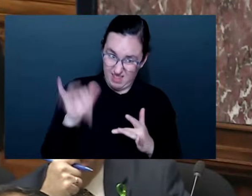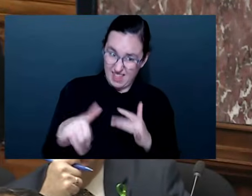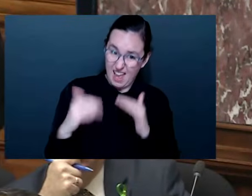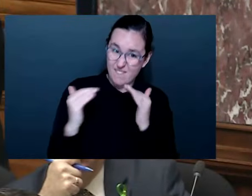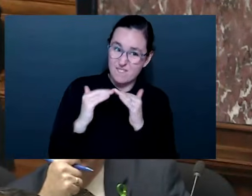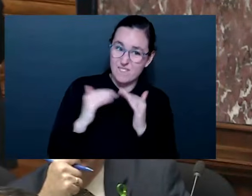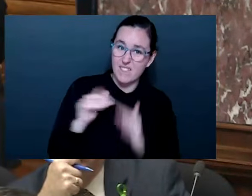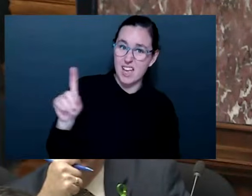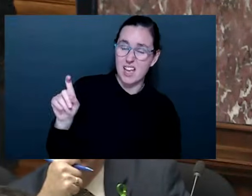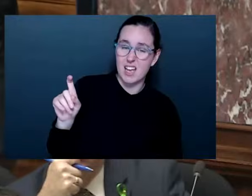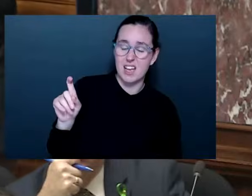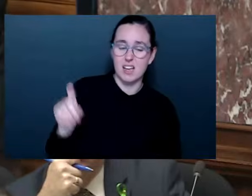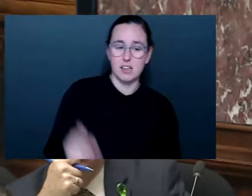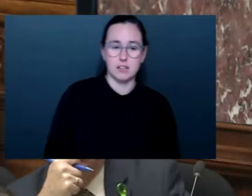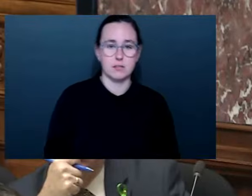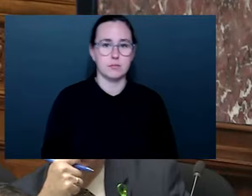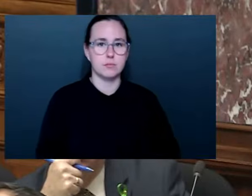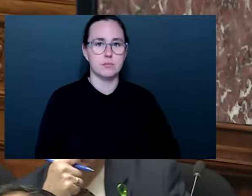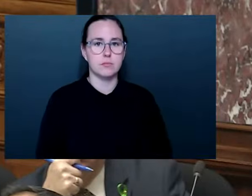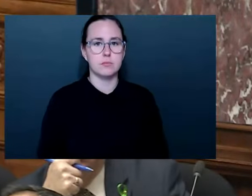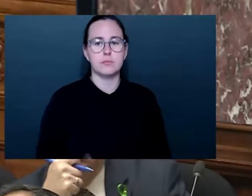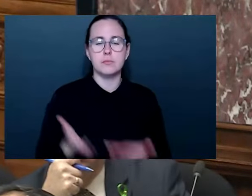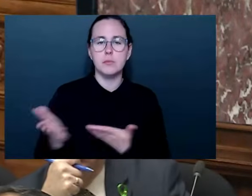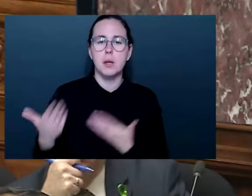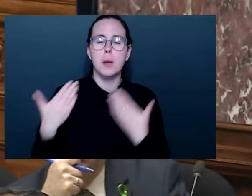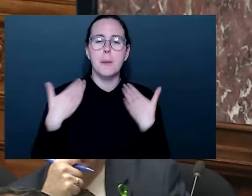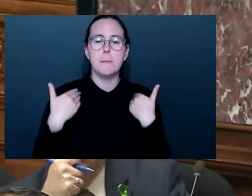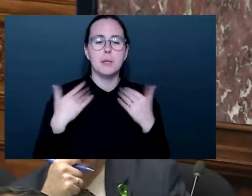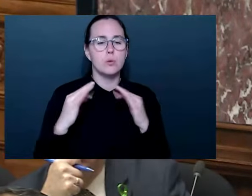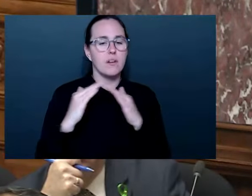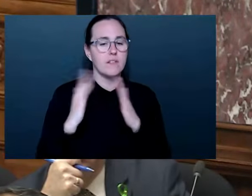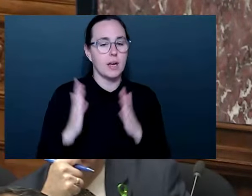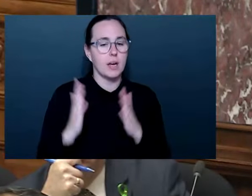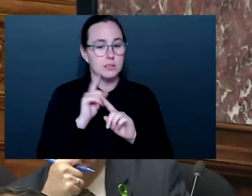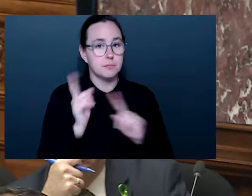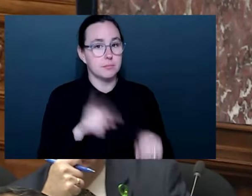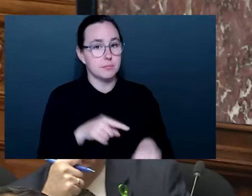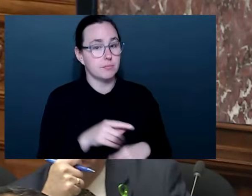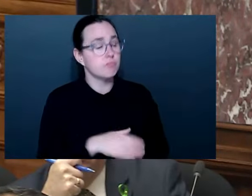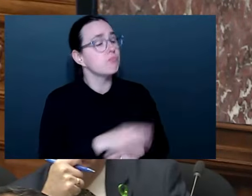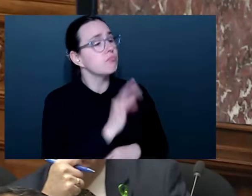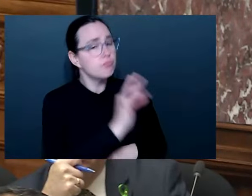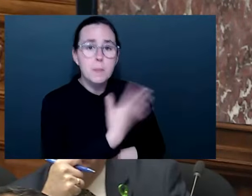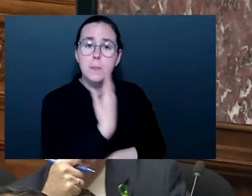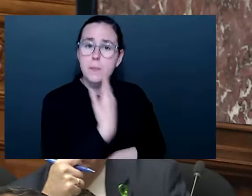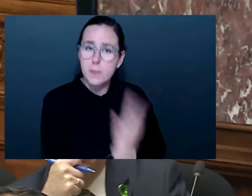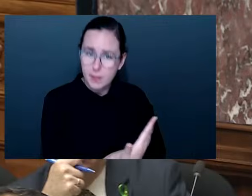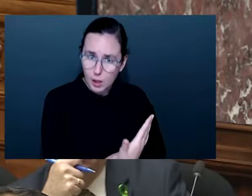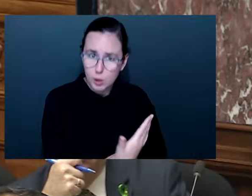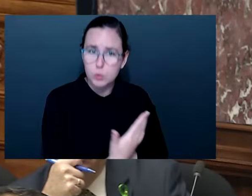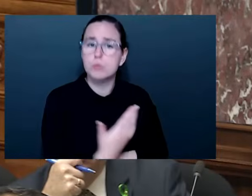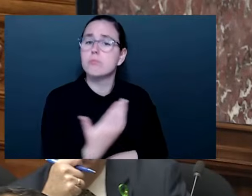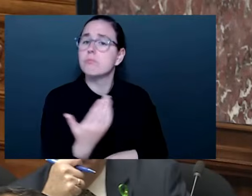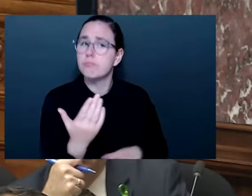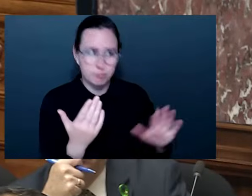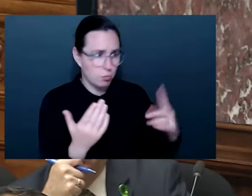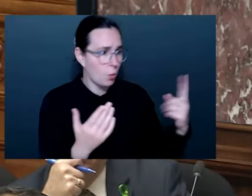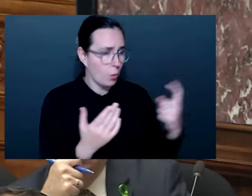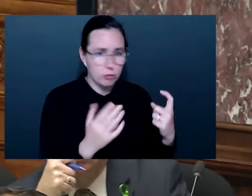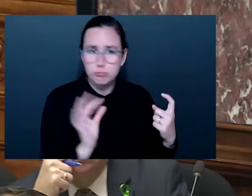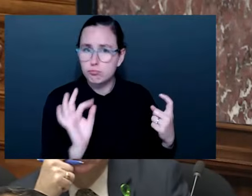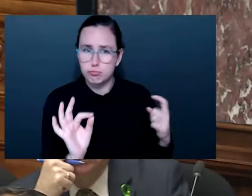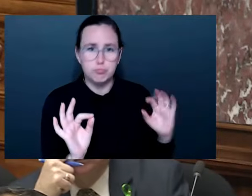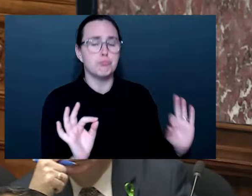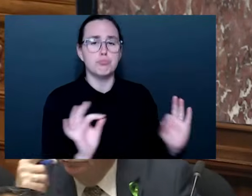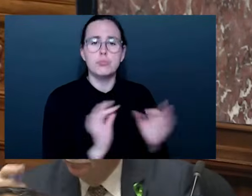Thank you, Mr. Speaker, and thank you for the question. As noted, I am happy to speak about the Downtown East Side as a community that has